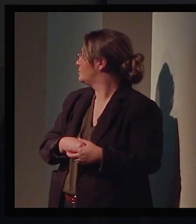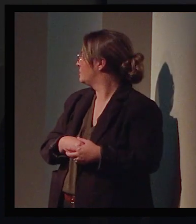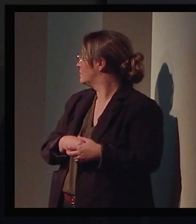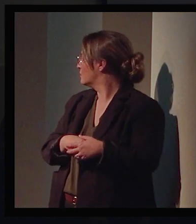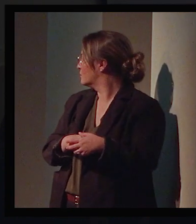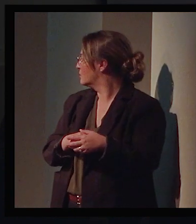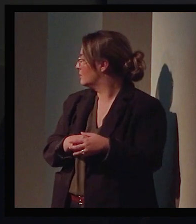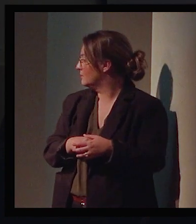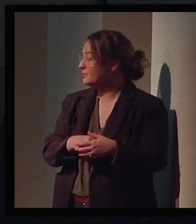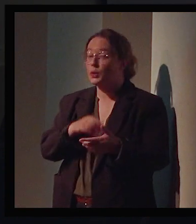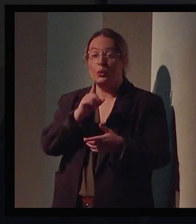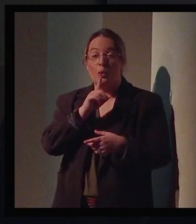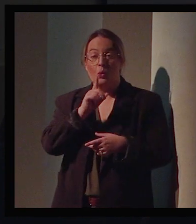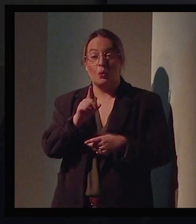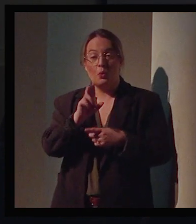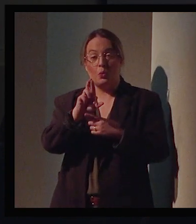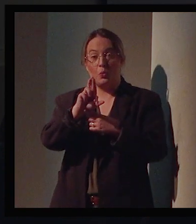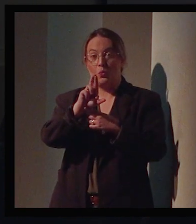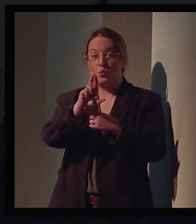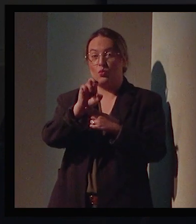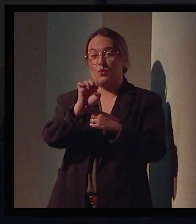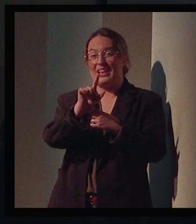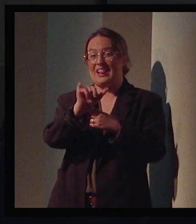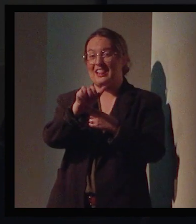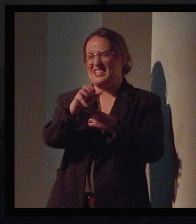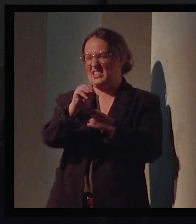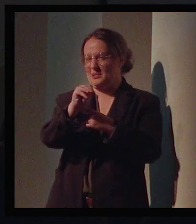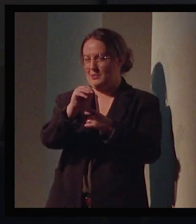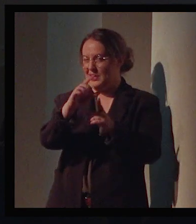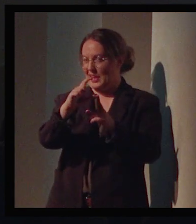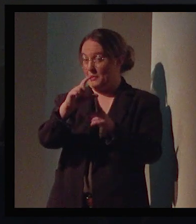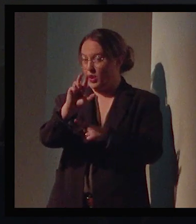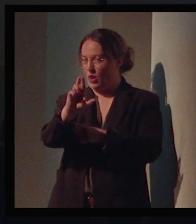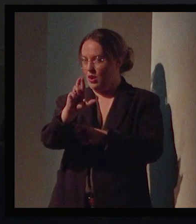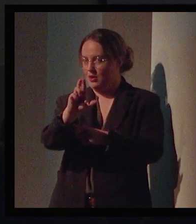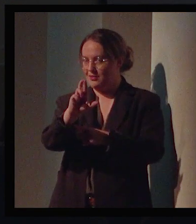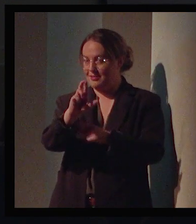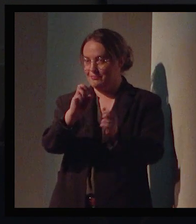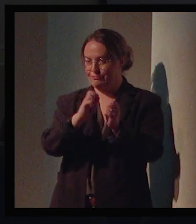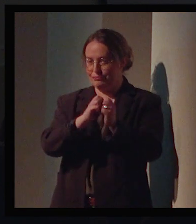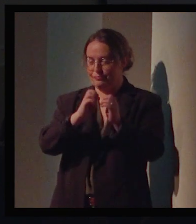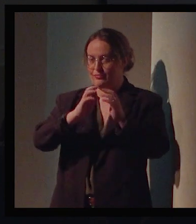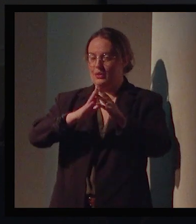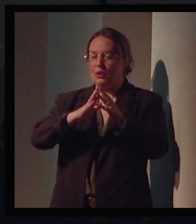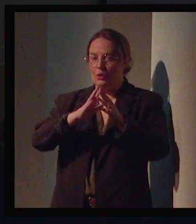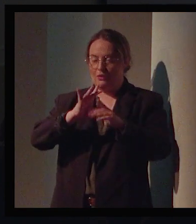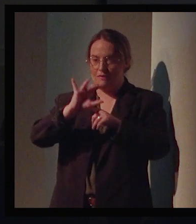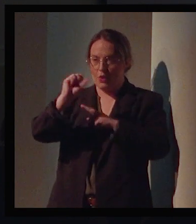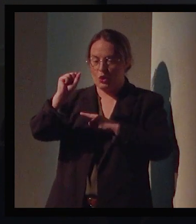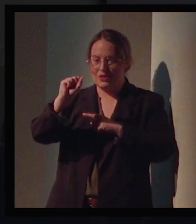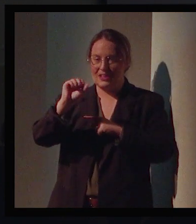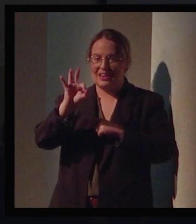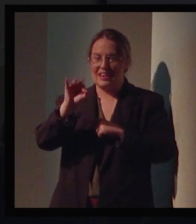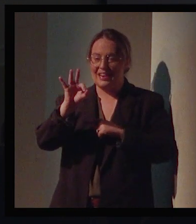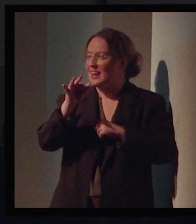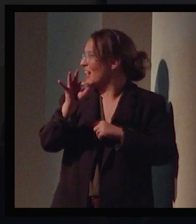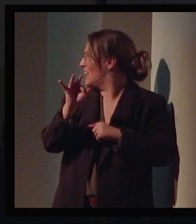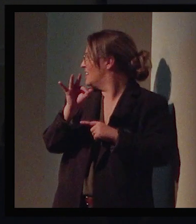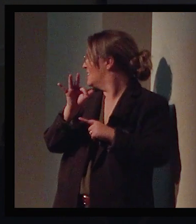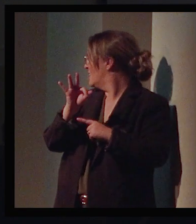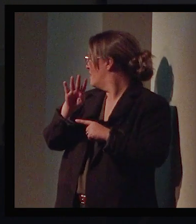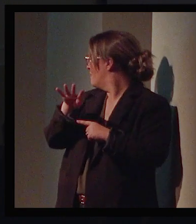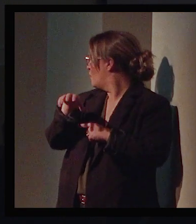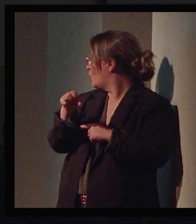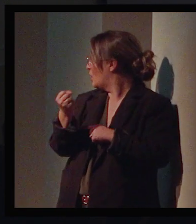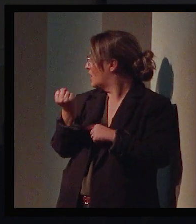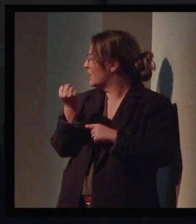So realism, capital R, began to flourish in the 1840s. Realist artists typically focused on the direct